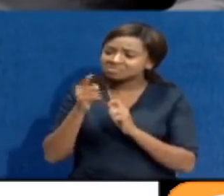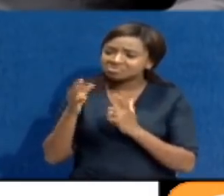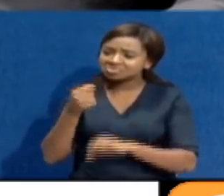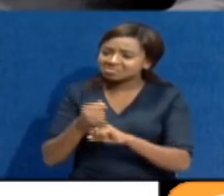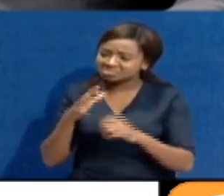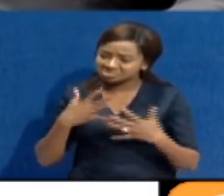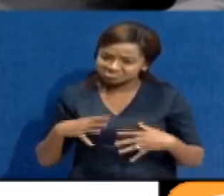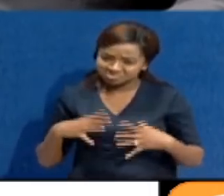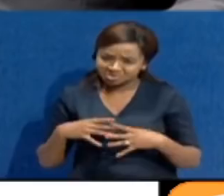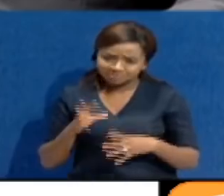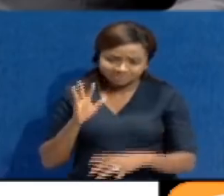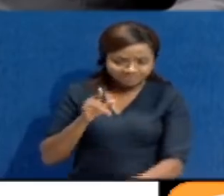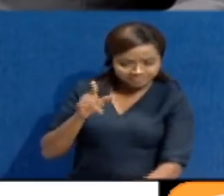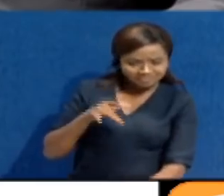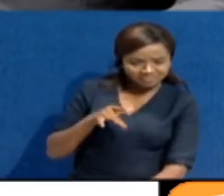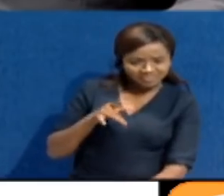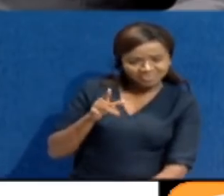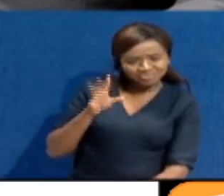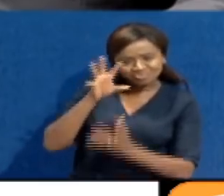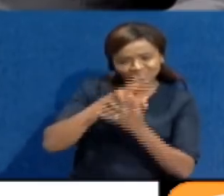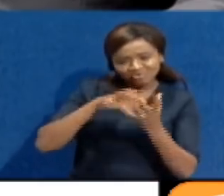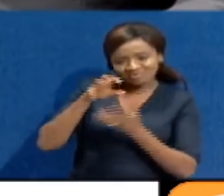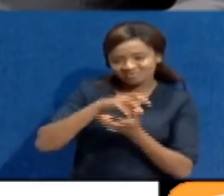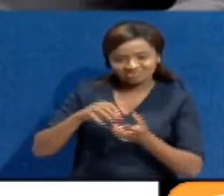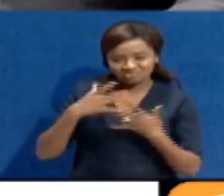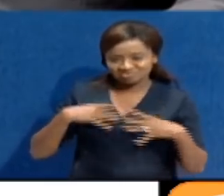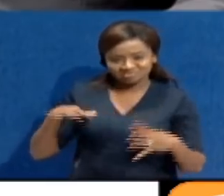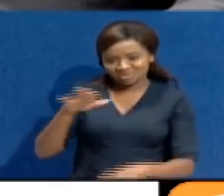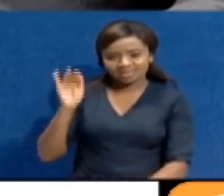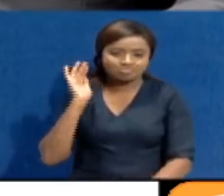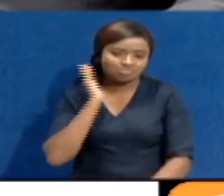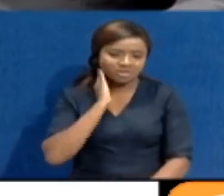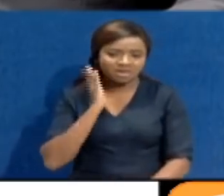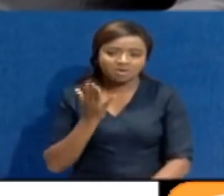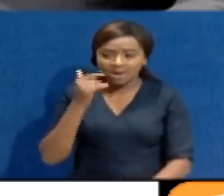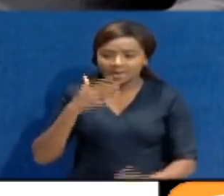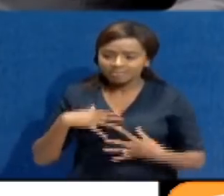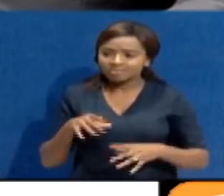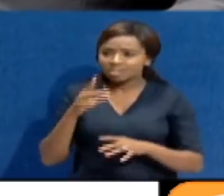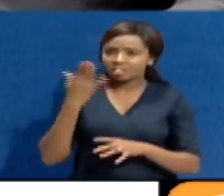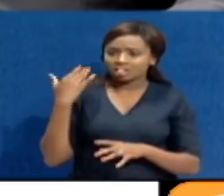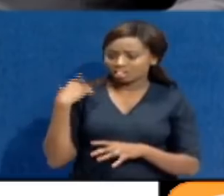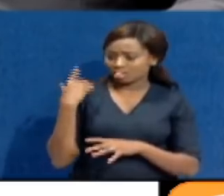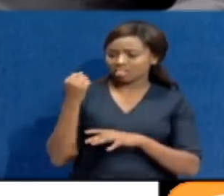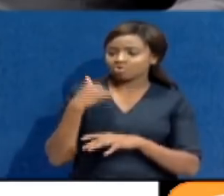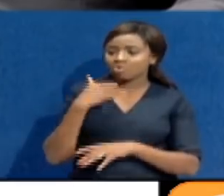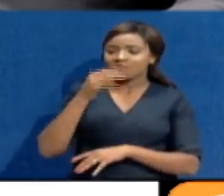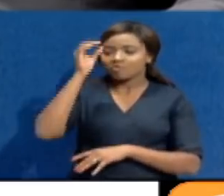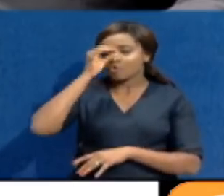you feel, Senator Kang’ata, that you confuse even your constituents, those who follow you, when a couple of months back you hold